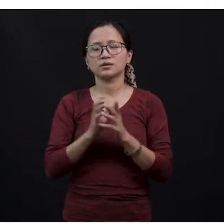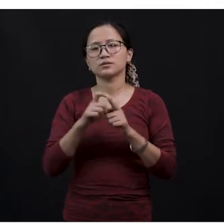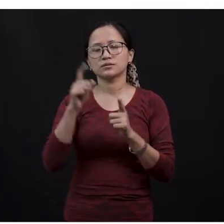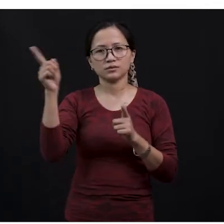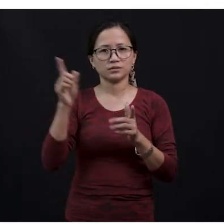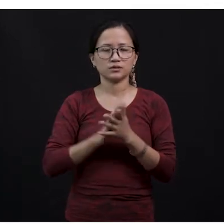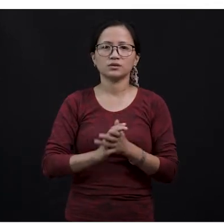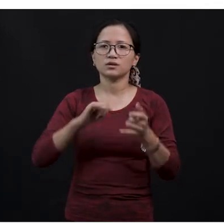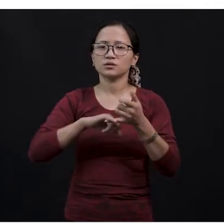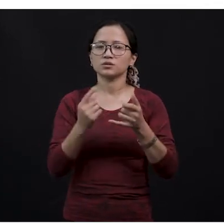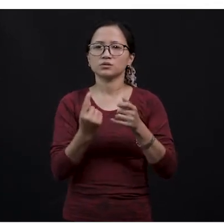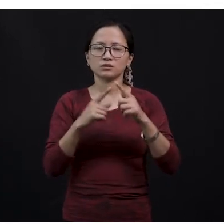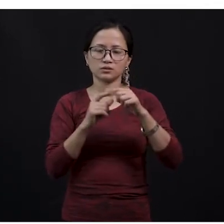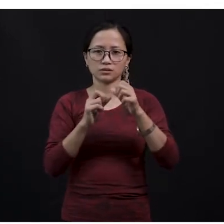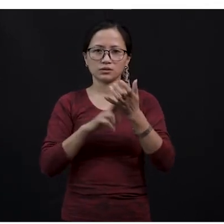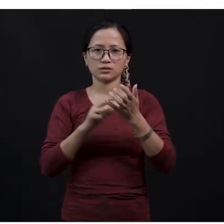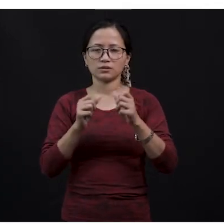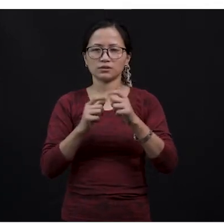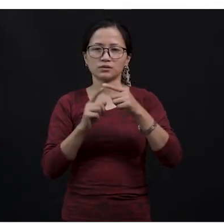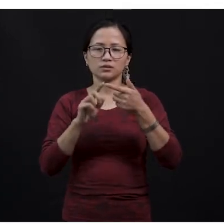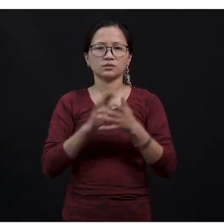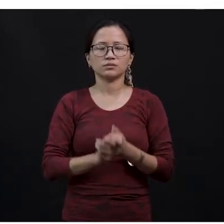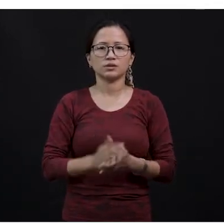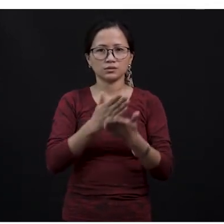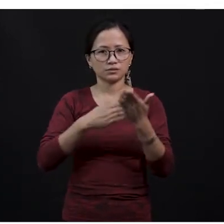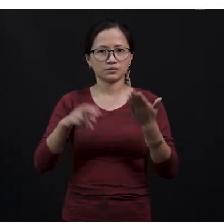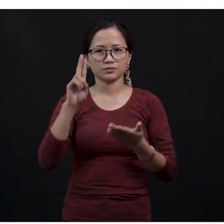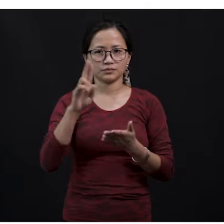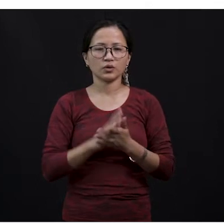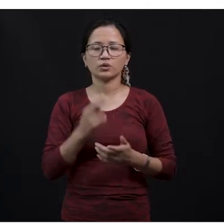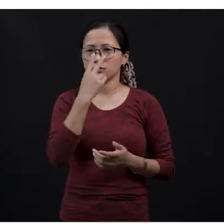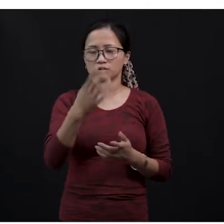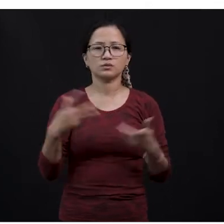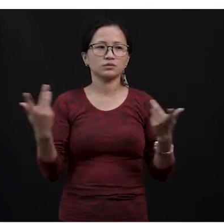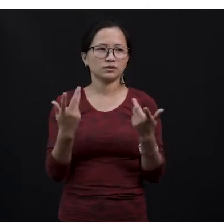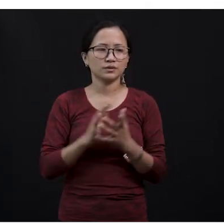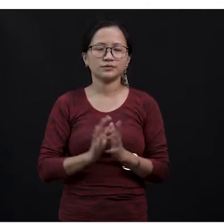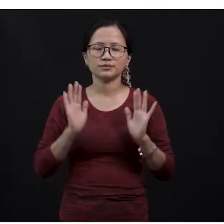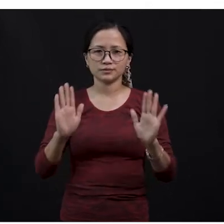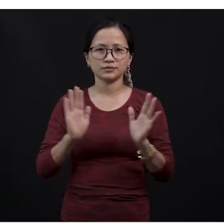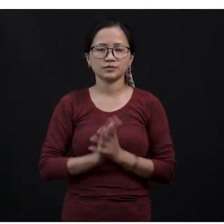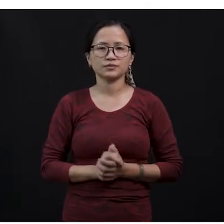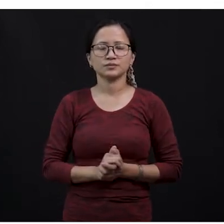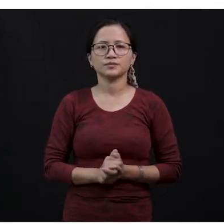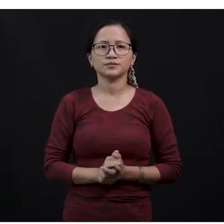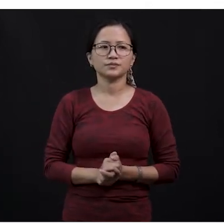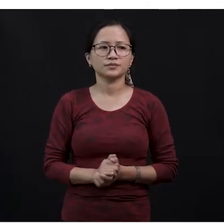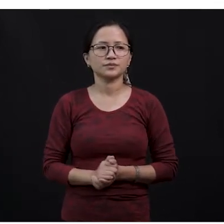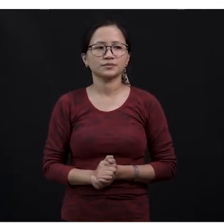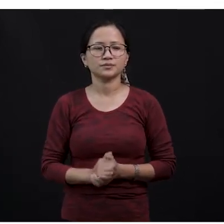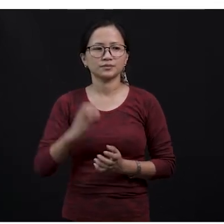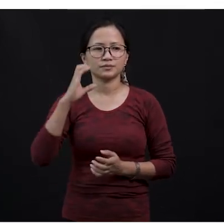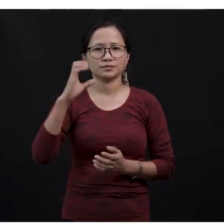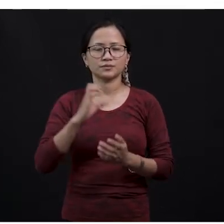part 2. So we will see what other dynasties we have left. So this is